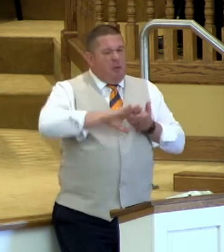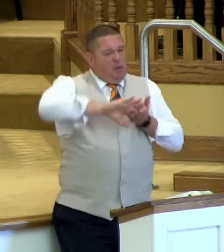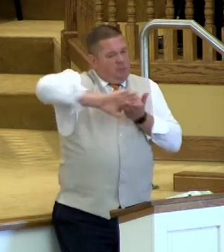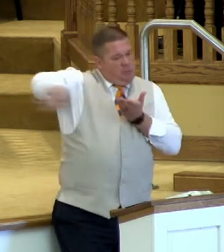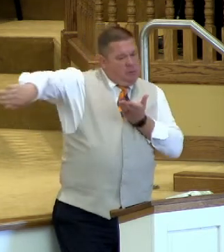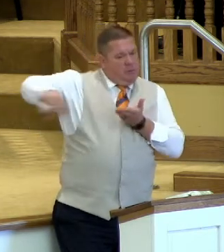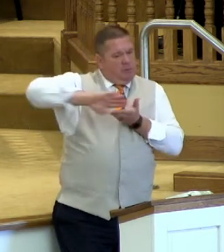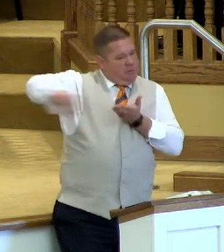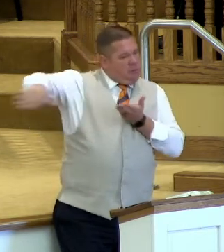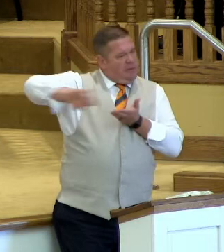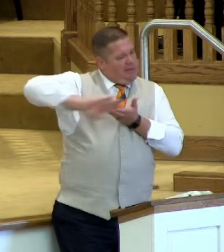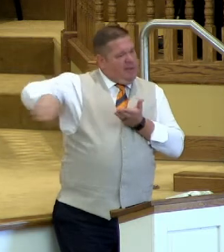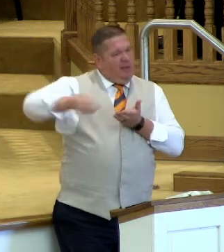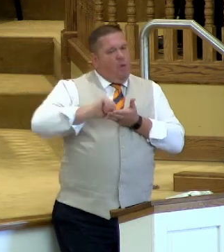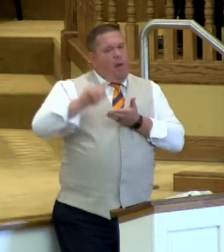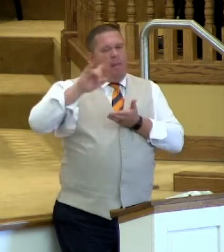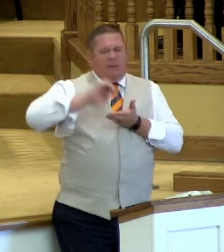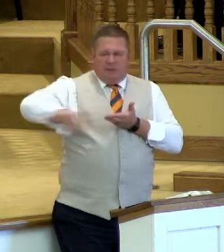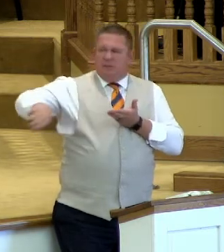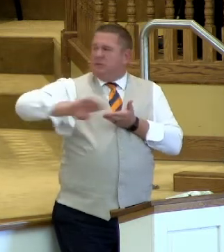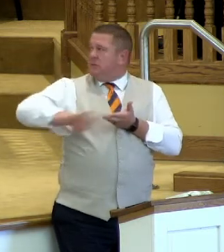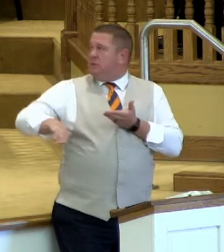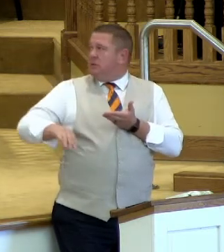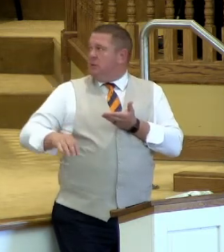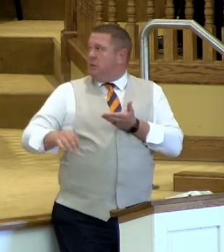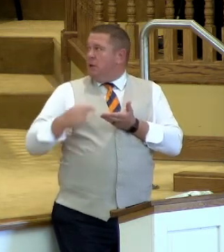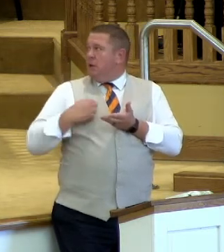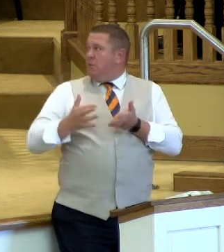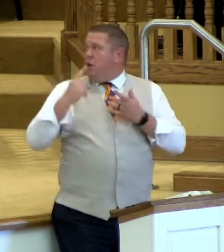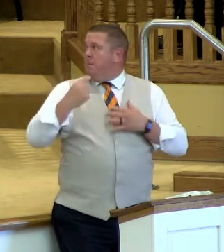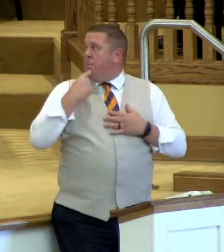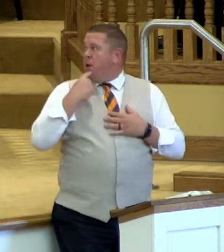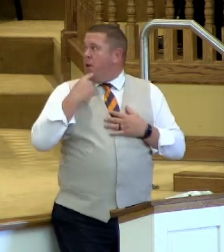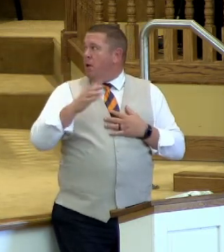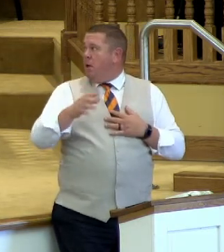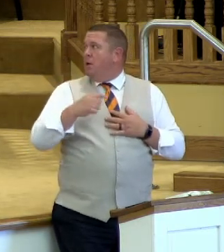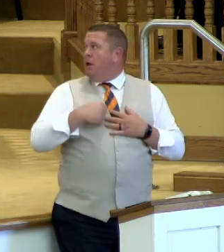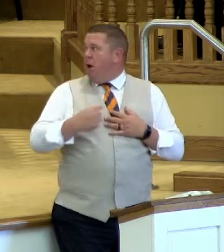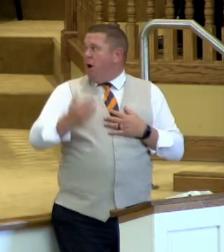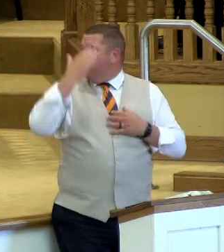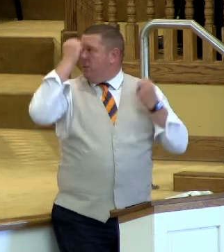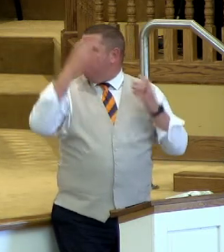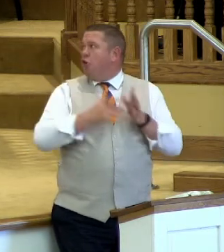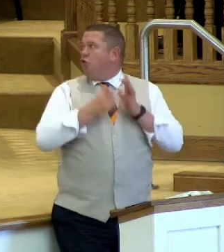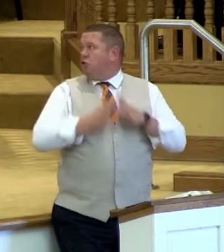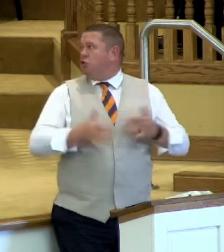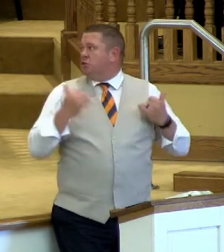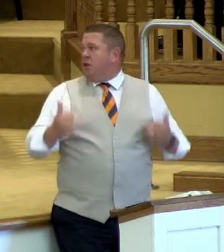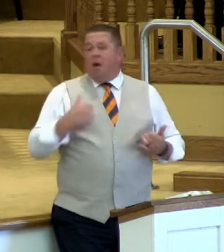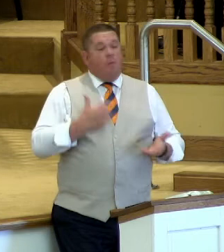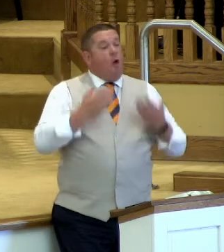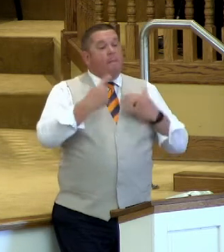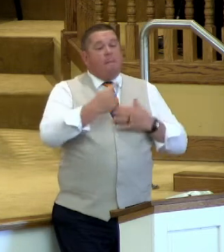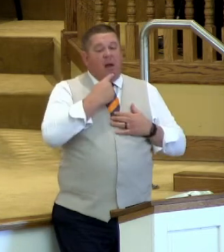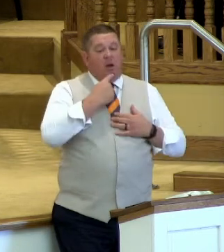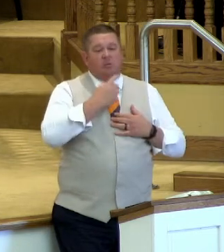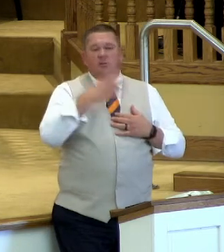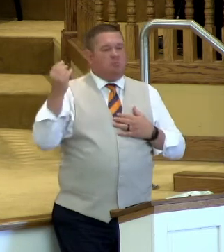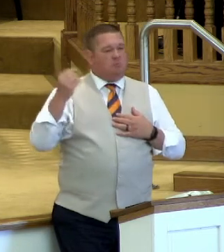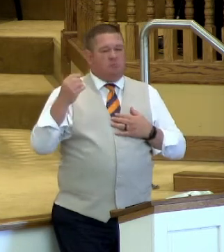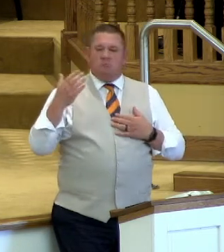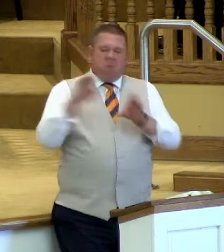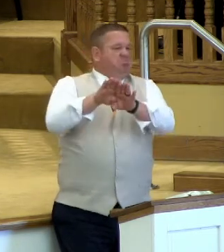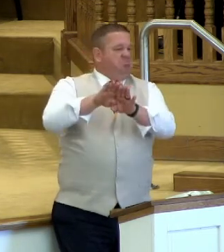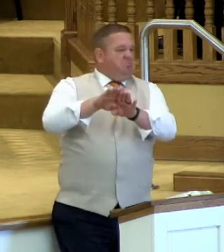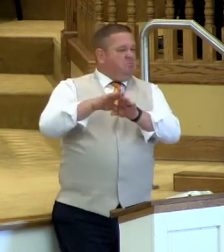from you with all malice. Uh-oh, I brought up bitterness. I know so many Christians right now, I brought up bitterness, you shut off, that's